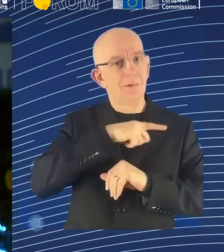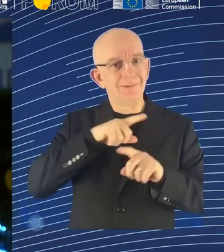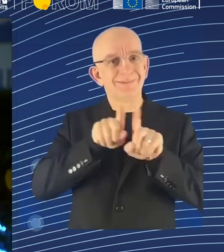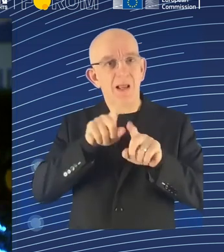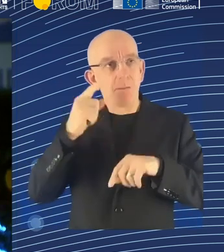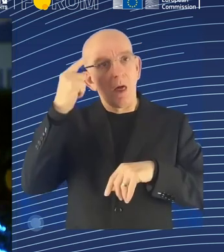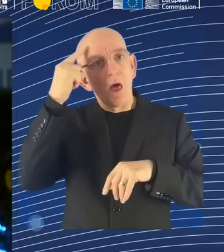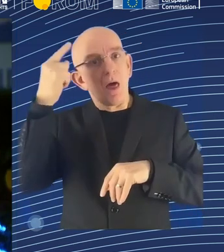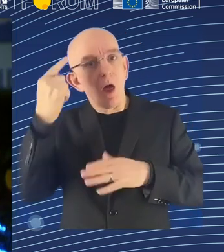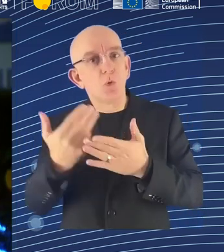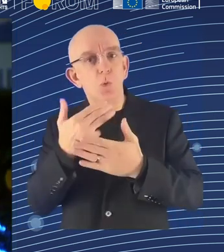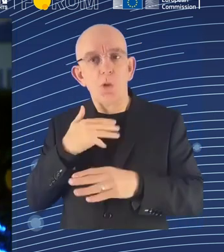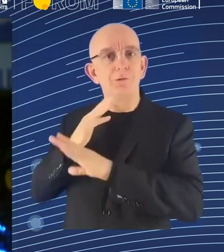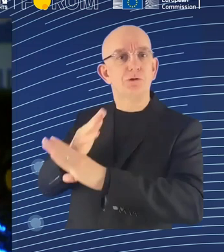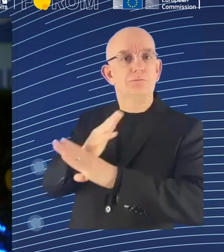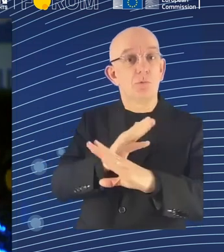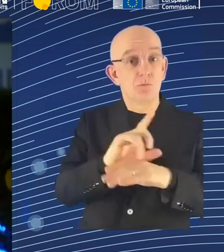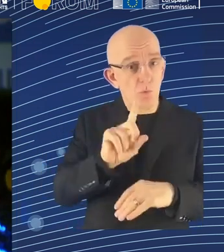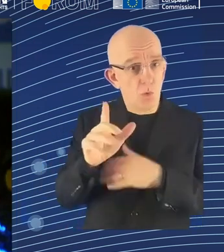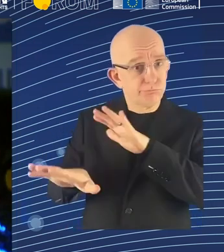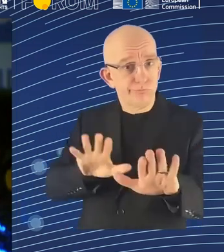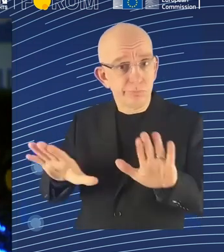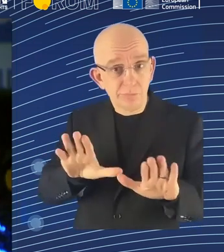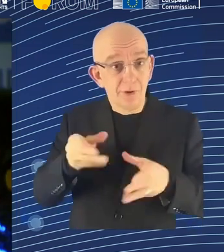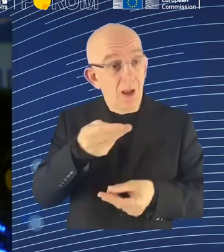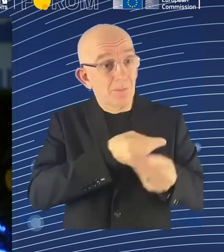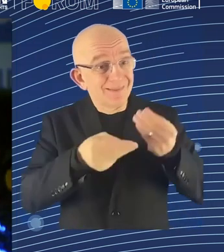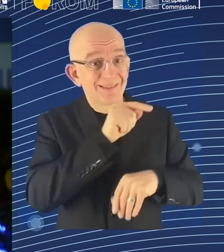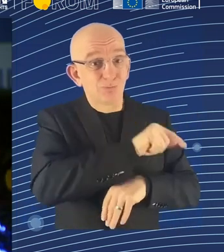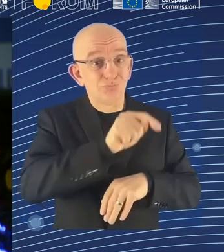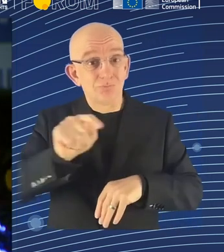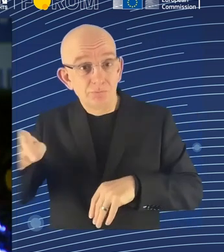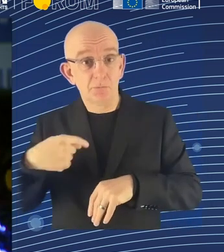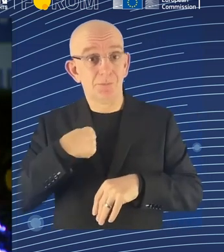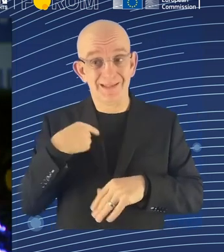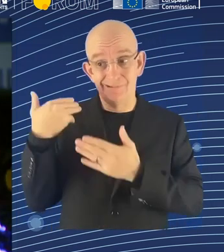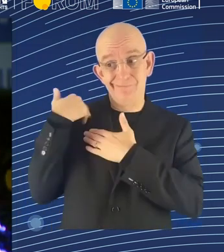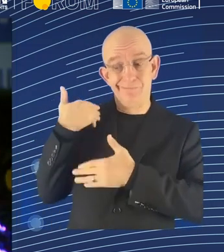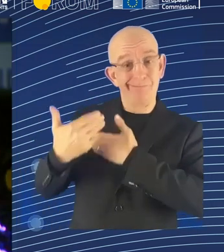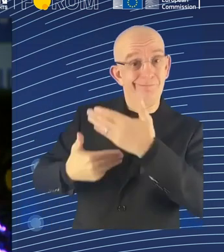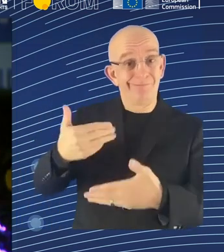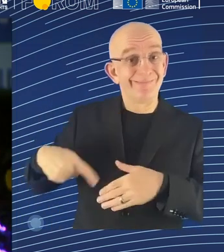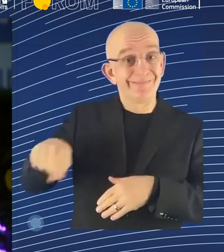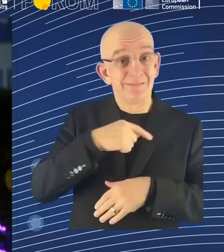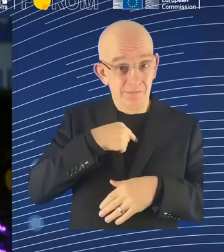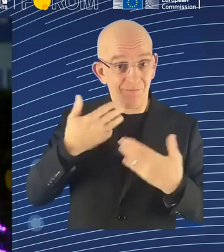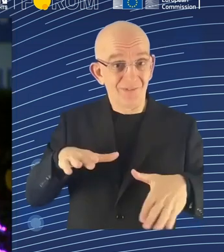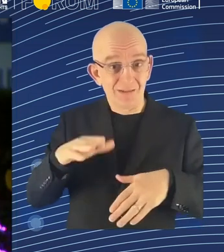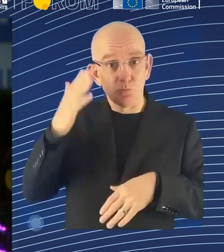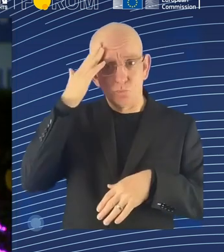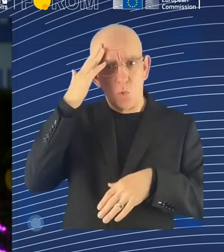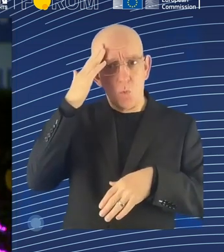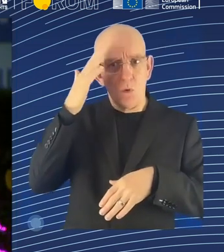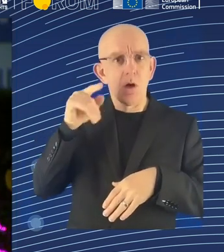all the companies I've managed. When you have rules, at least you know where you have to put the money, you know where you have to put the research. If you want to do